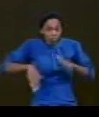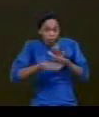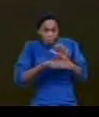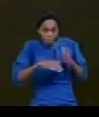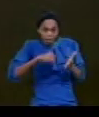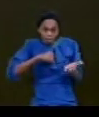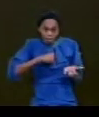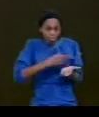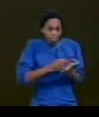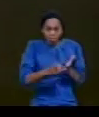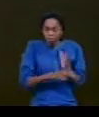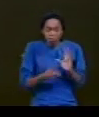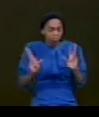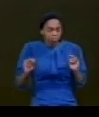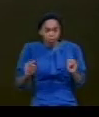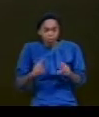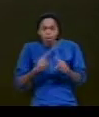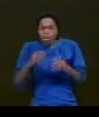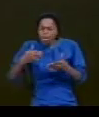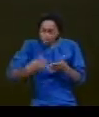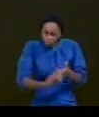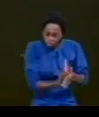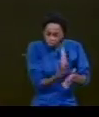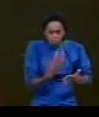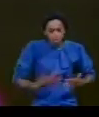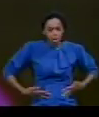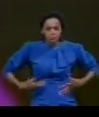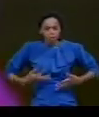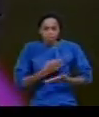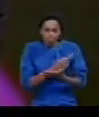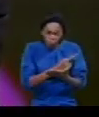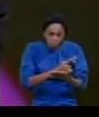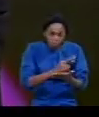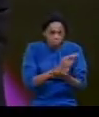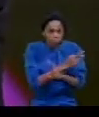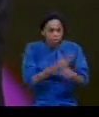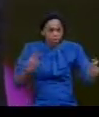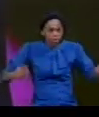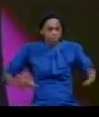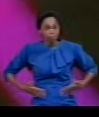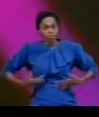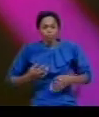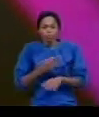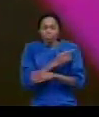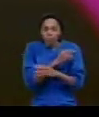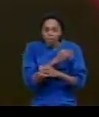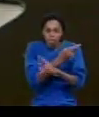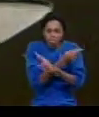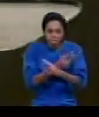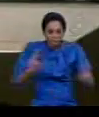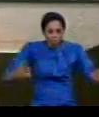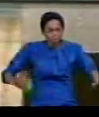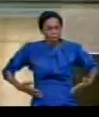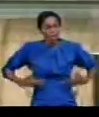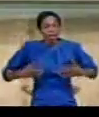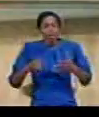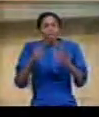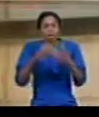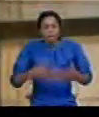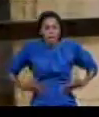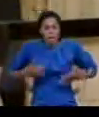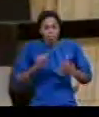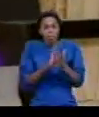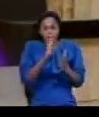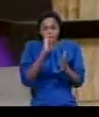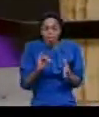life, the redeemed life, the righteous life, the ransomed life, the life that is reconciled